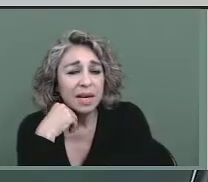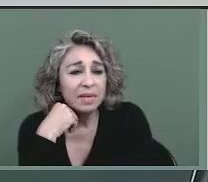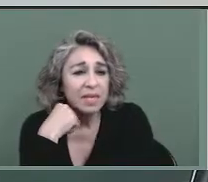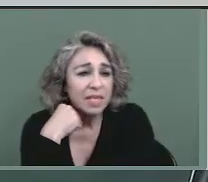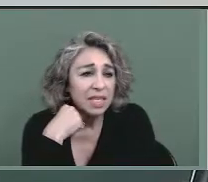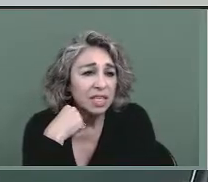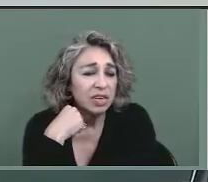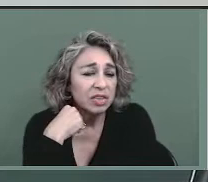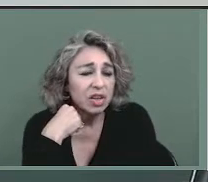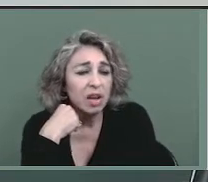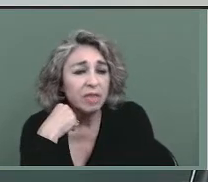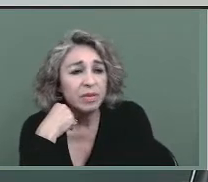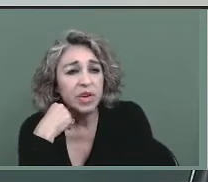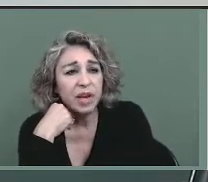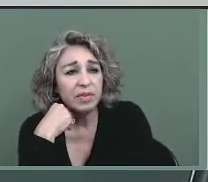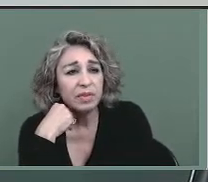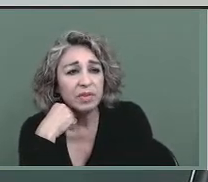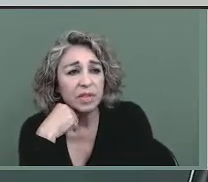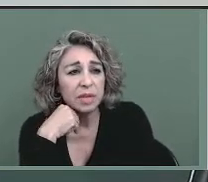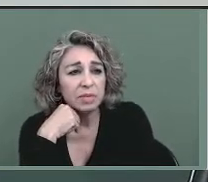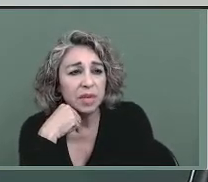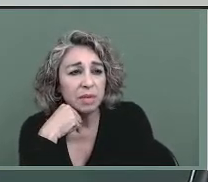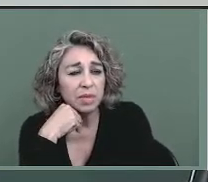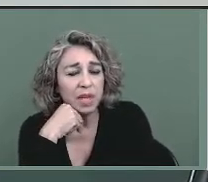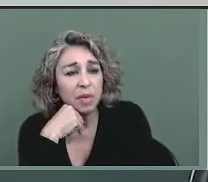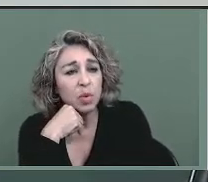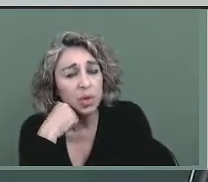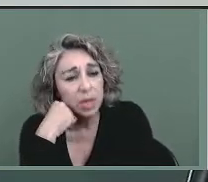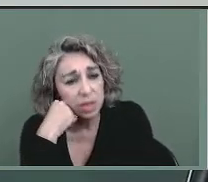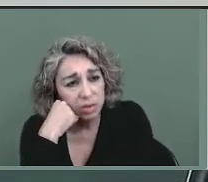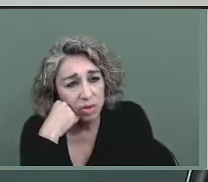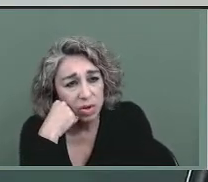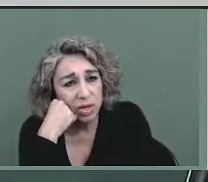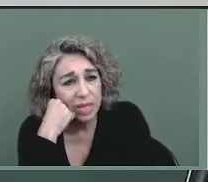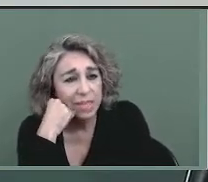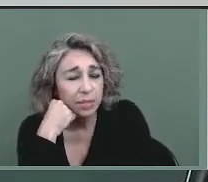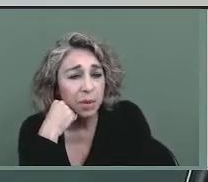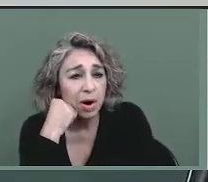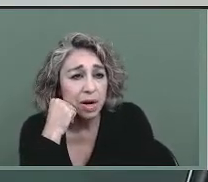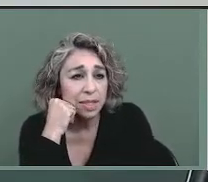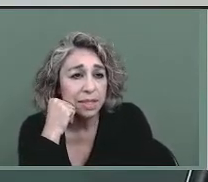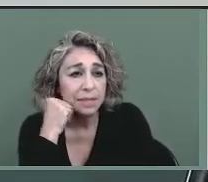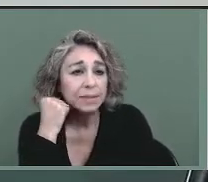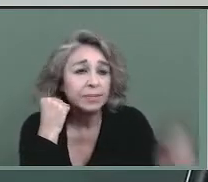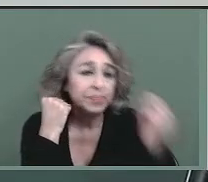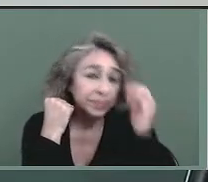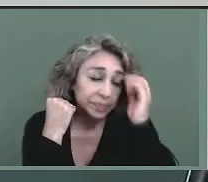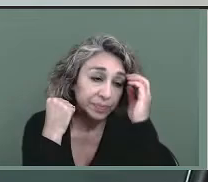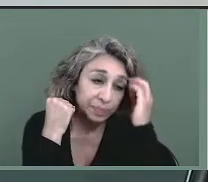the end of the 6 years, all of them should have their full-time jobs. And we're going to utilize a part